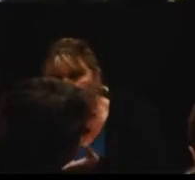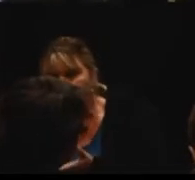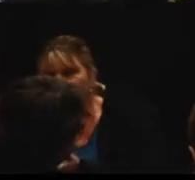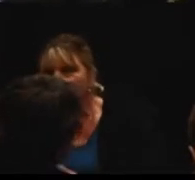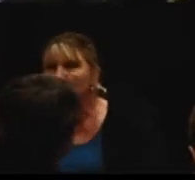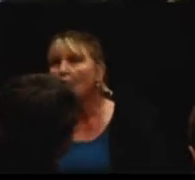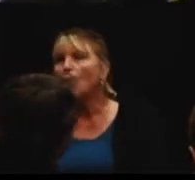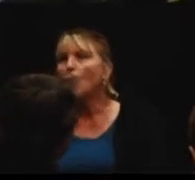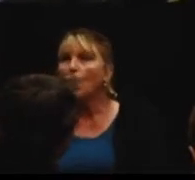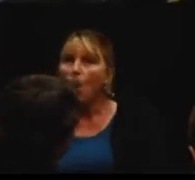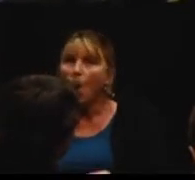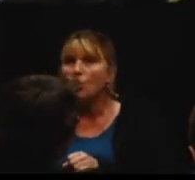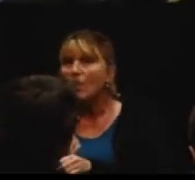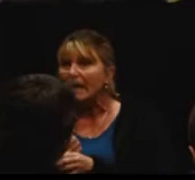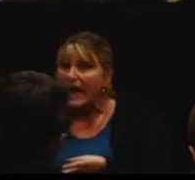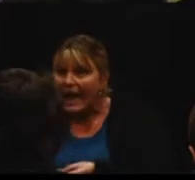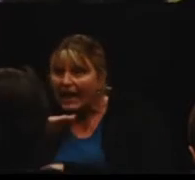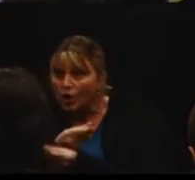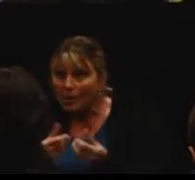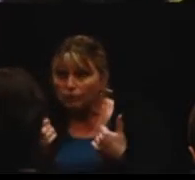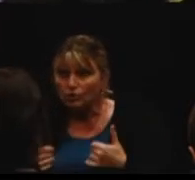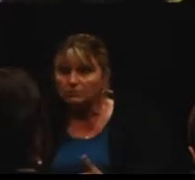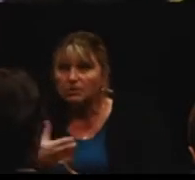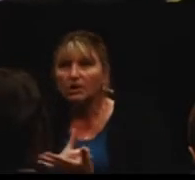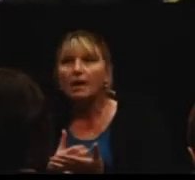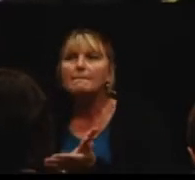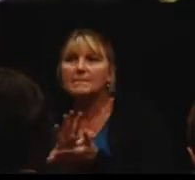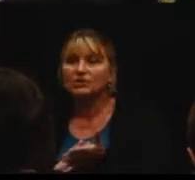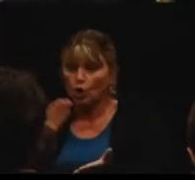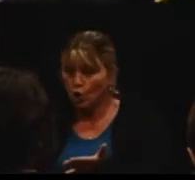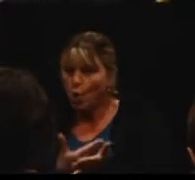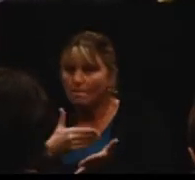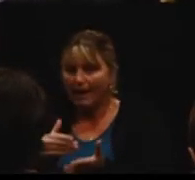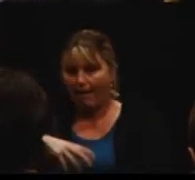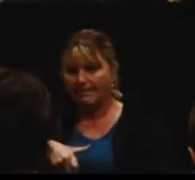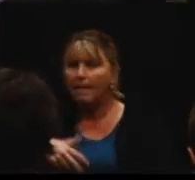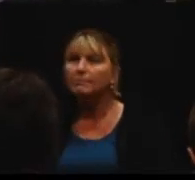of creating economic prosperity, well, we need to adapt to these new markets